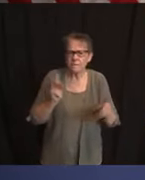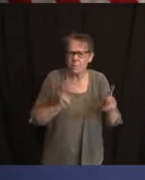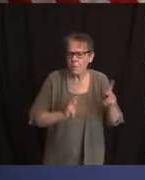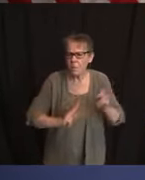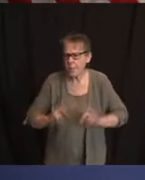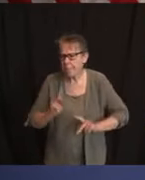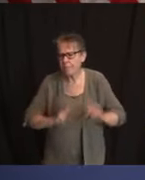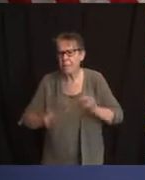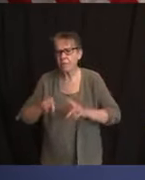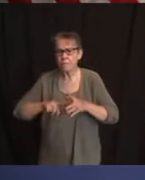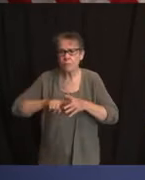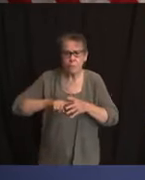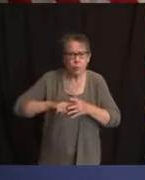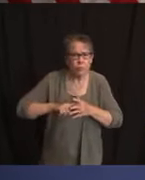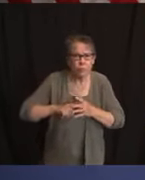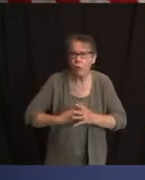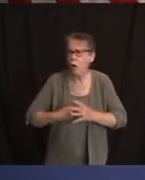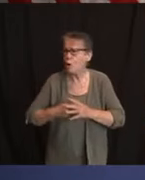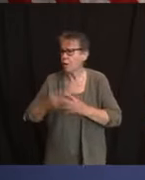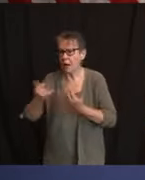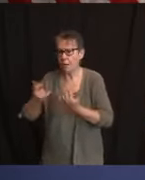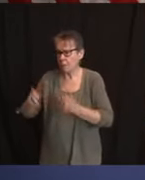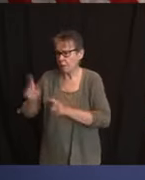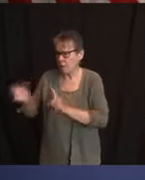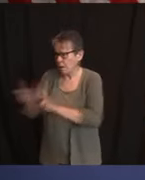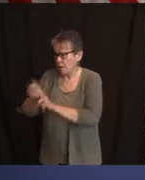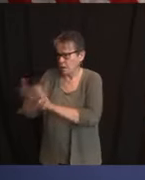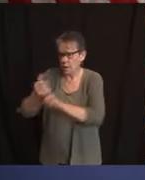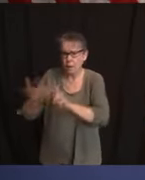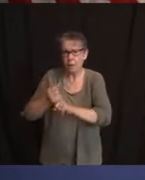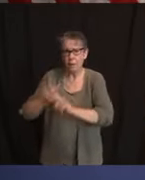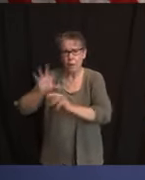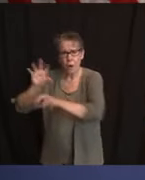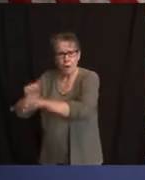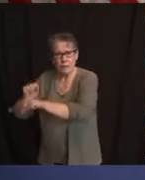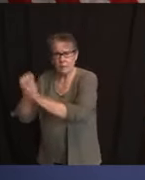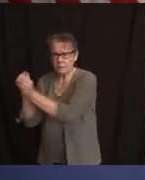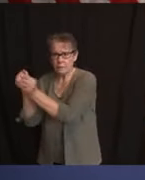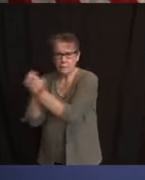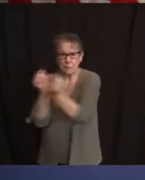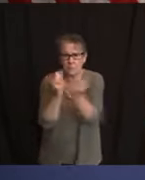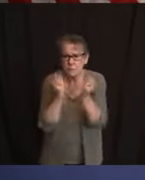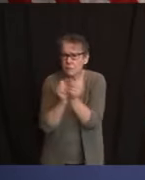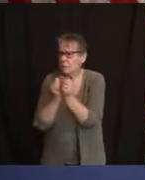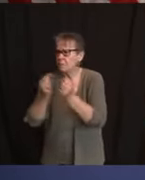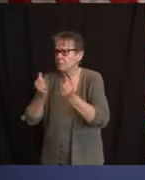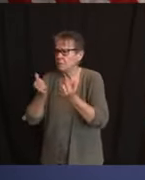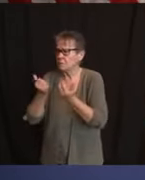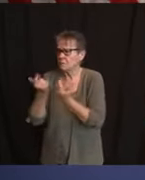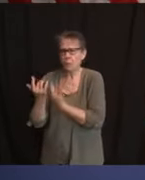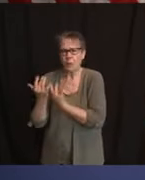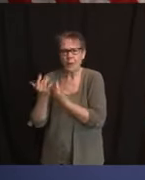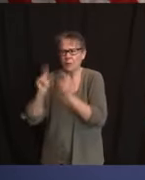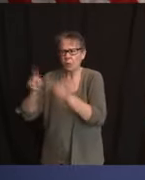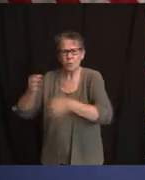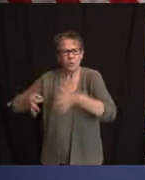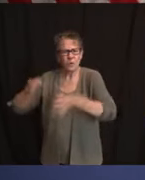Thank you. Thank you for both, Elise. On the first one, it was, I'll tell you what struck me the